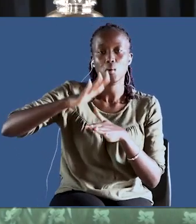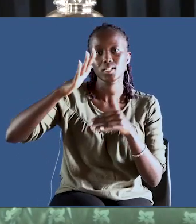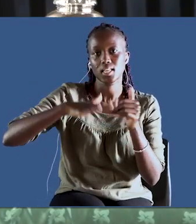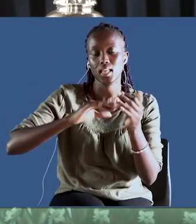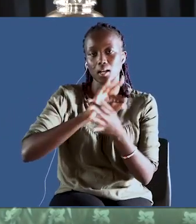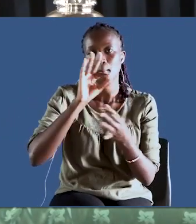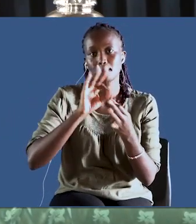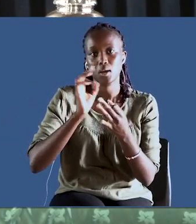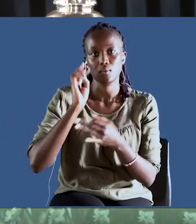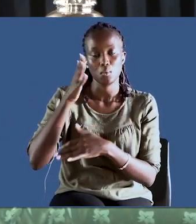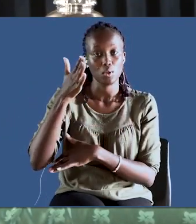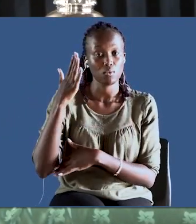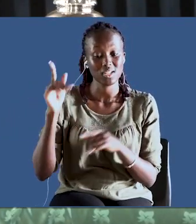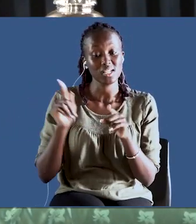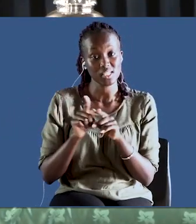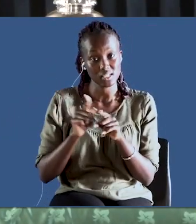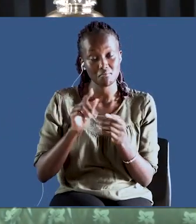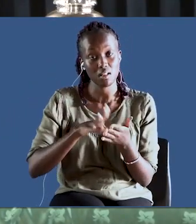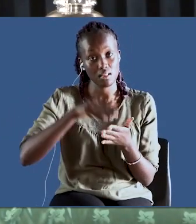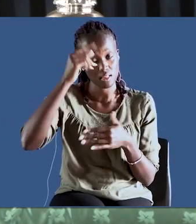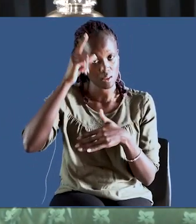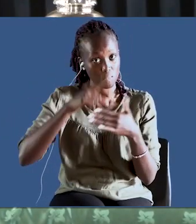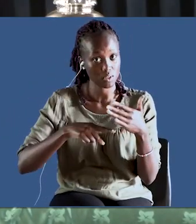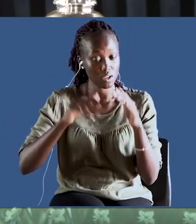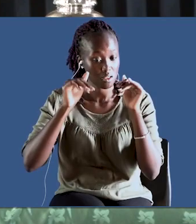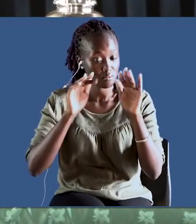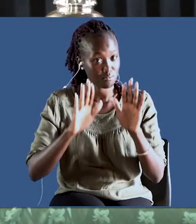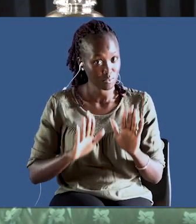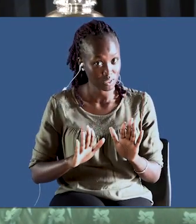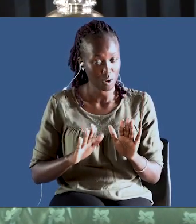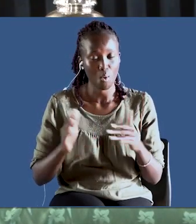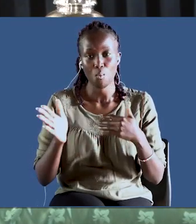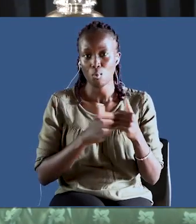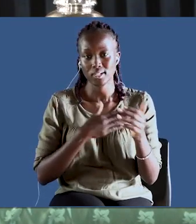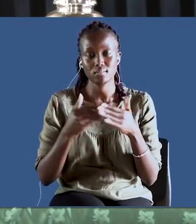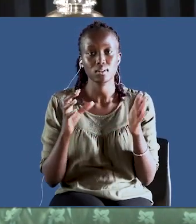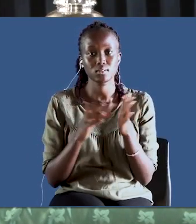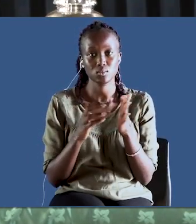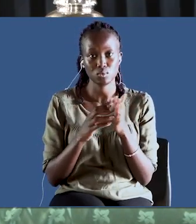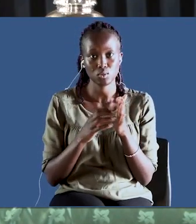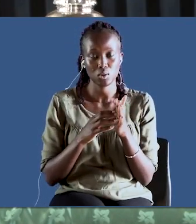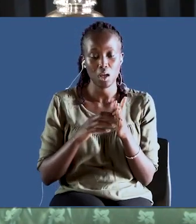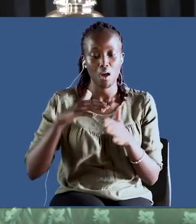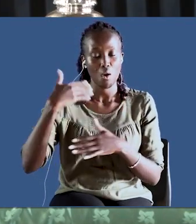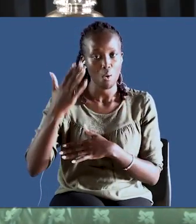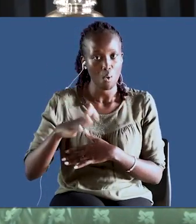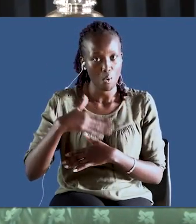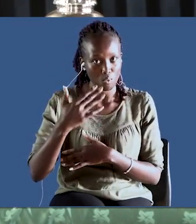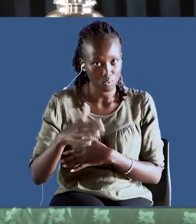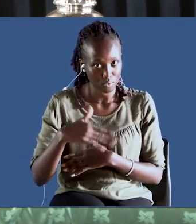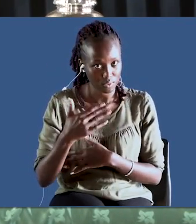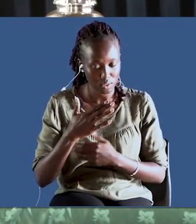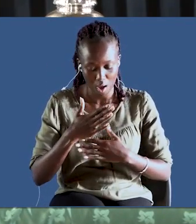the perfect will of God. And we cautioned ourselves again and said that come what may we always